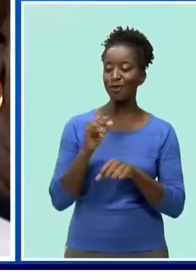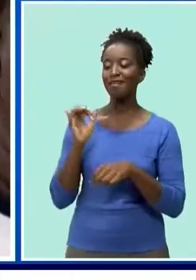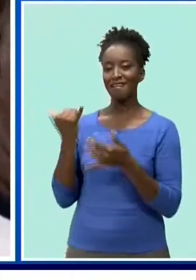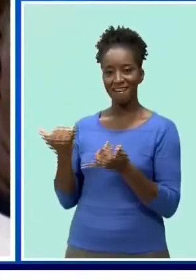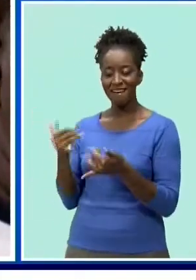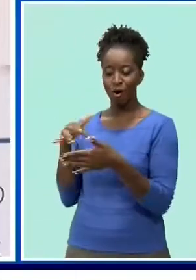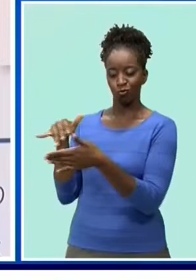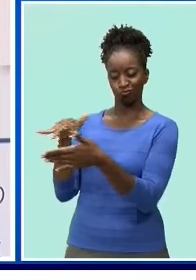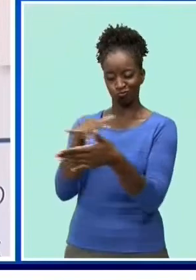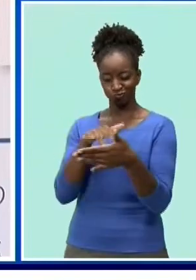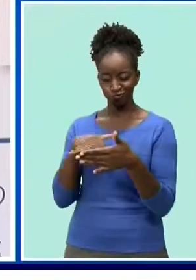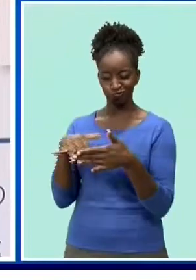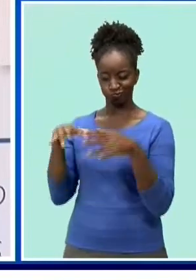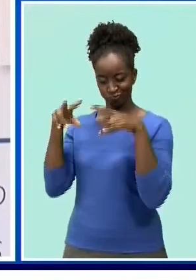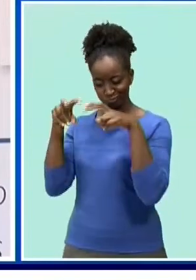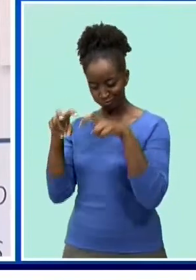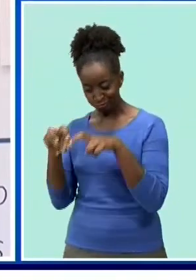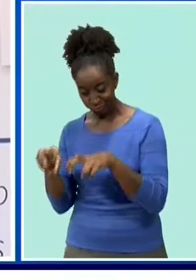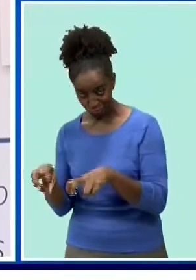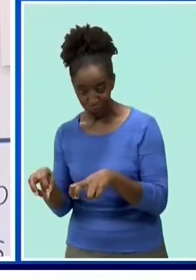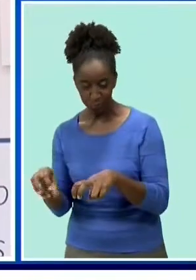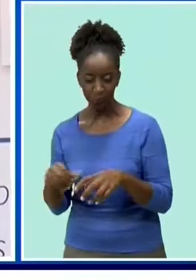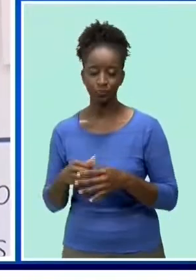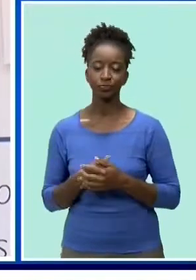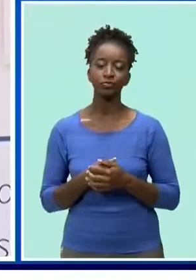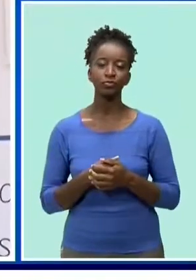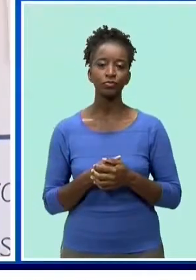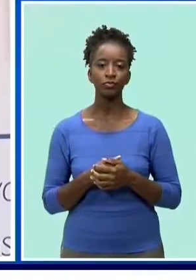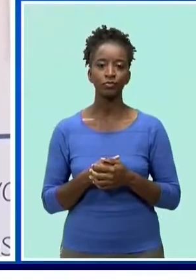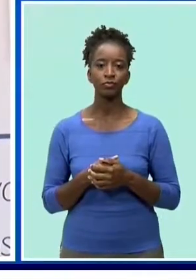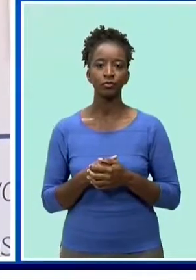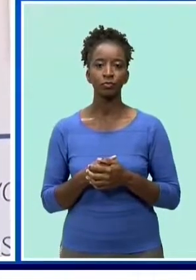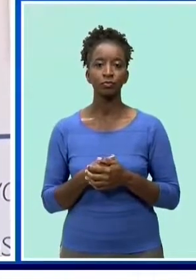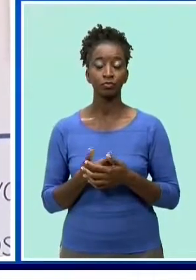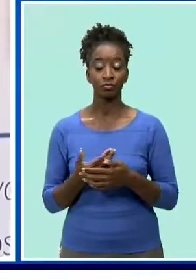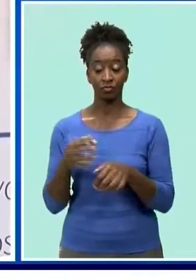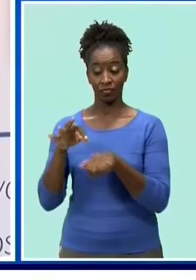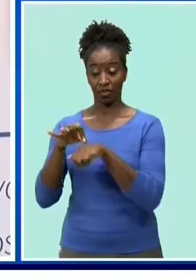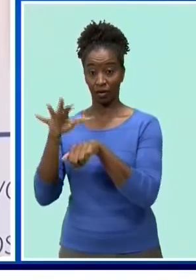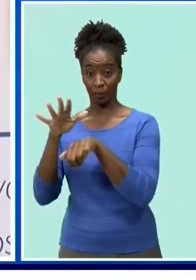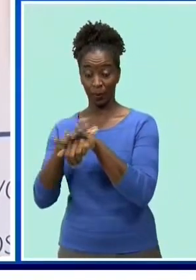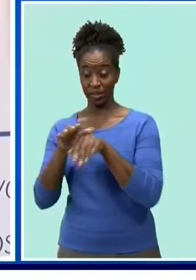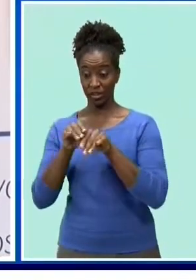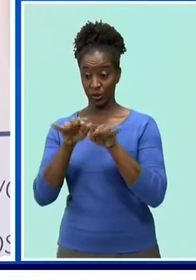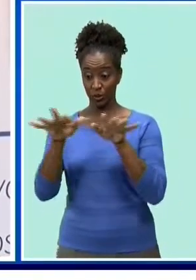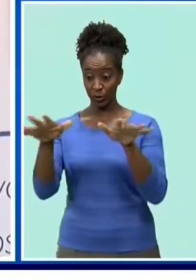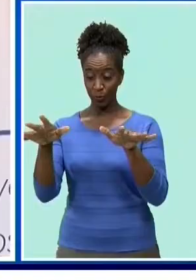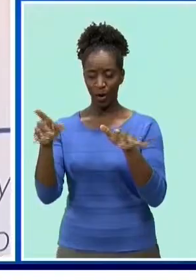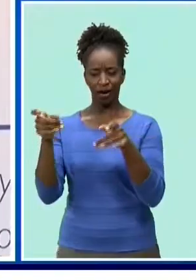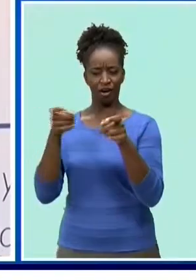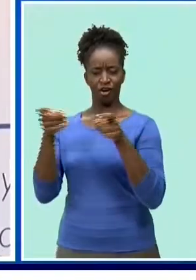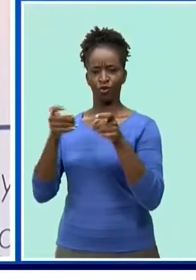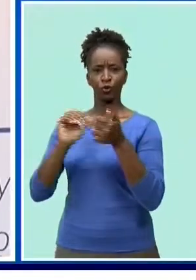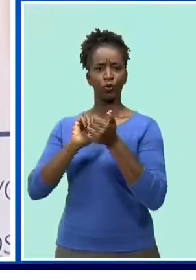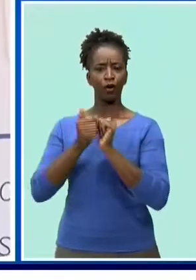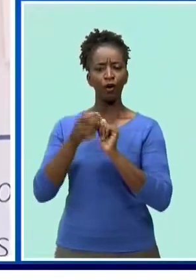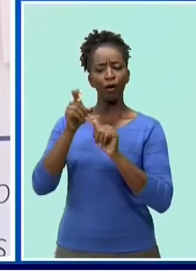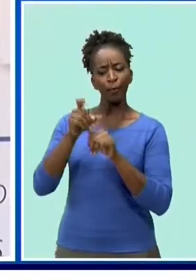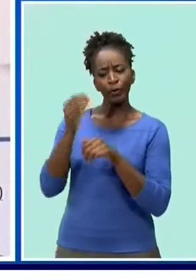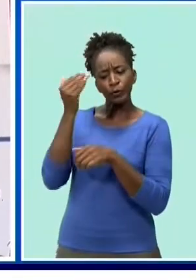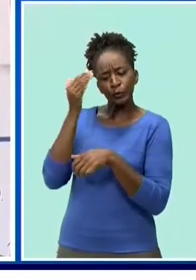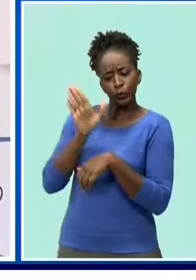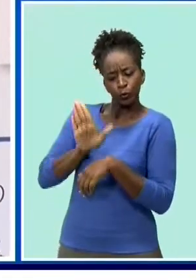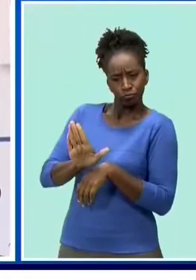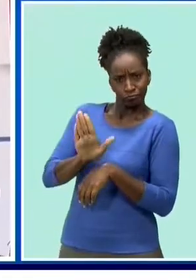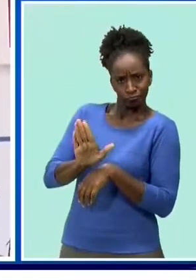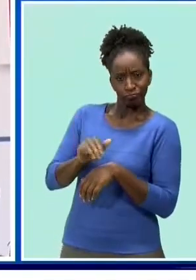the insectary will be integral to the regional response. To control the mosquito, we must know the mosquito. So an insectary is in a